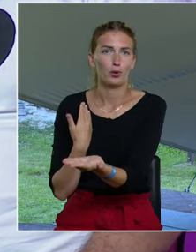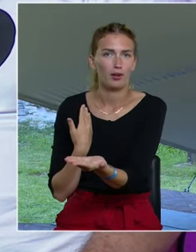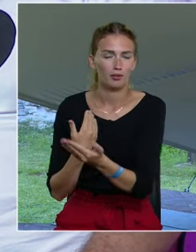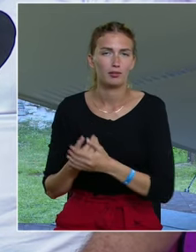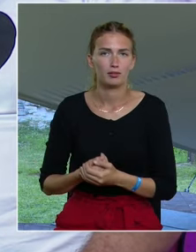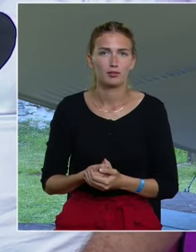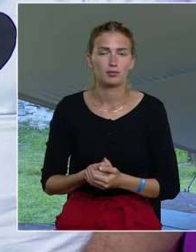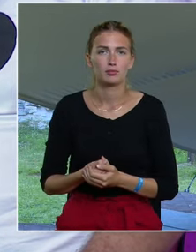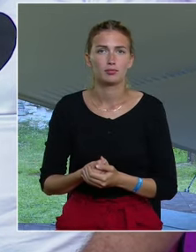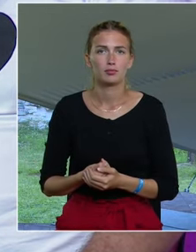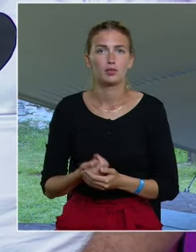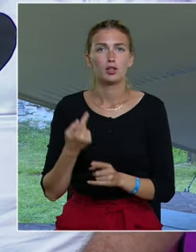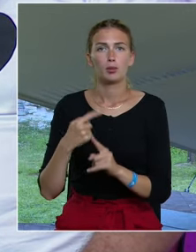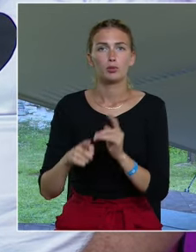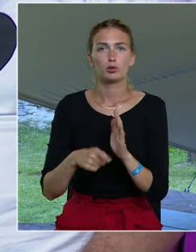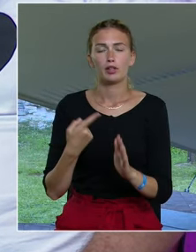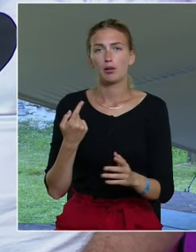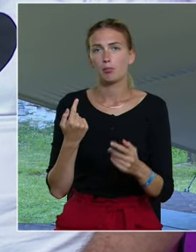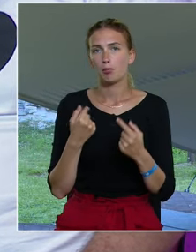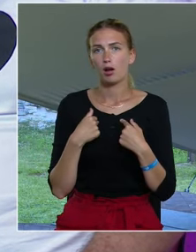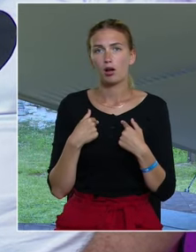And then I would strongly